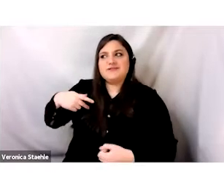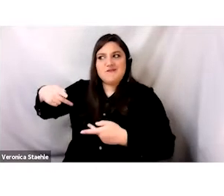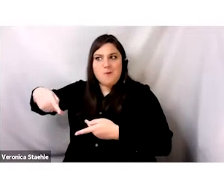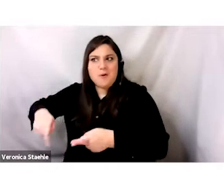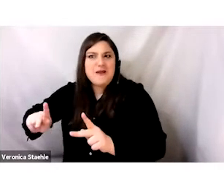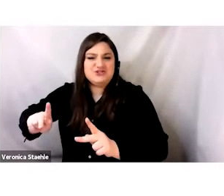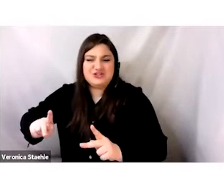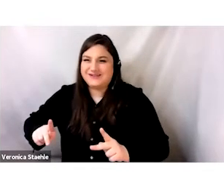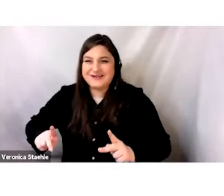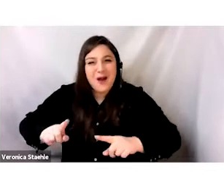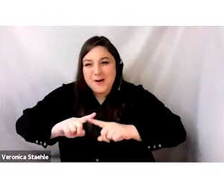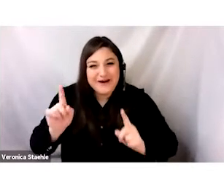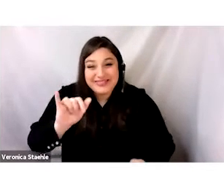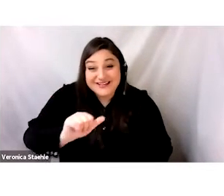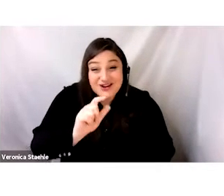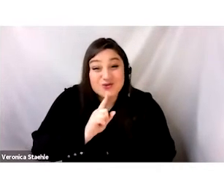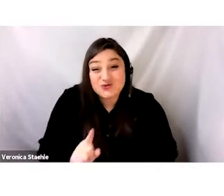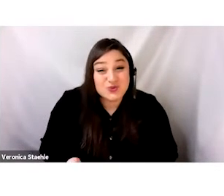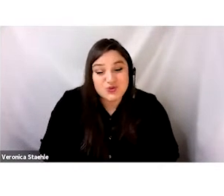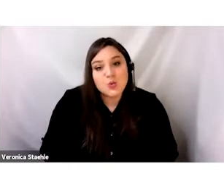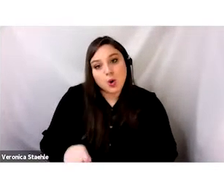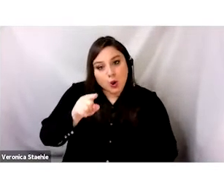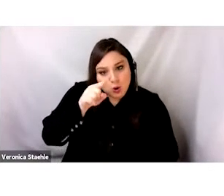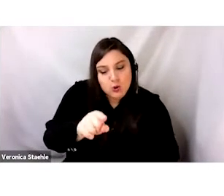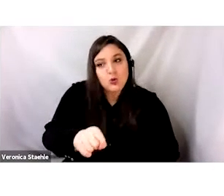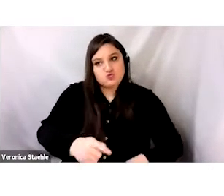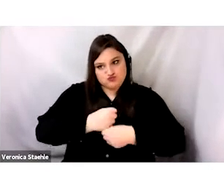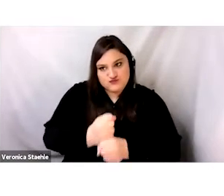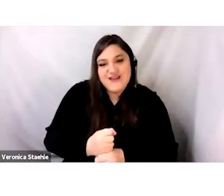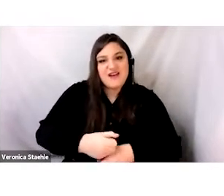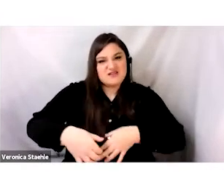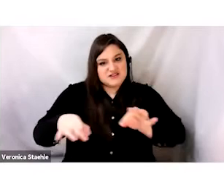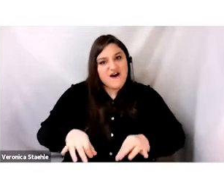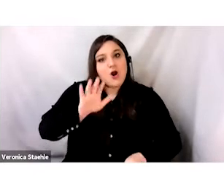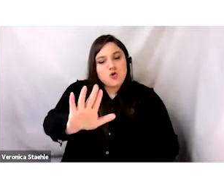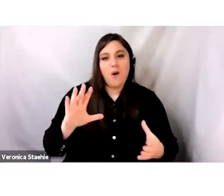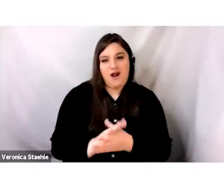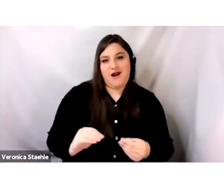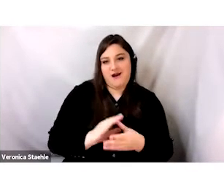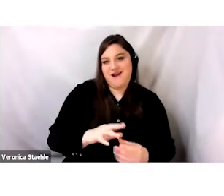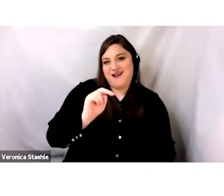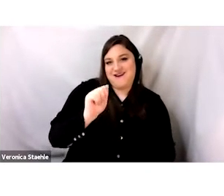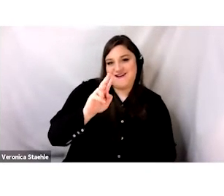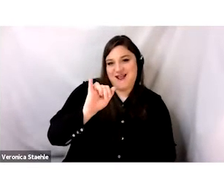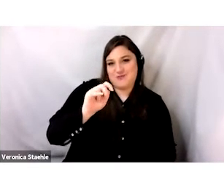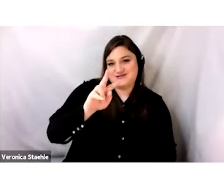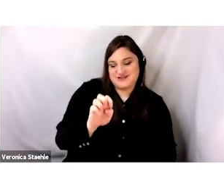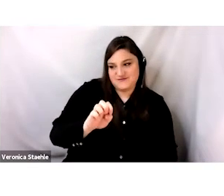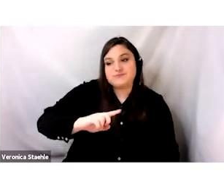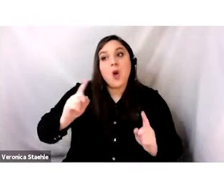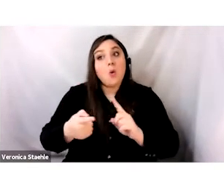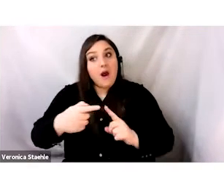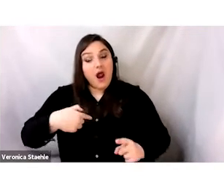you define your narrative. When I personally say that I am a designer, I think about the